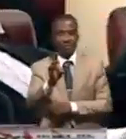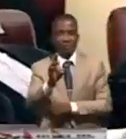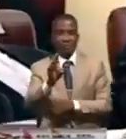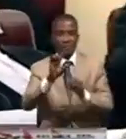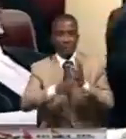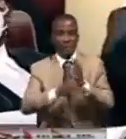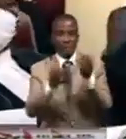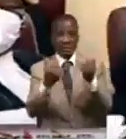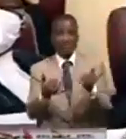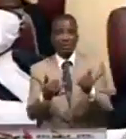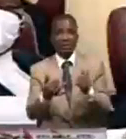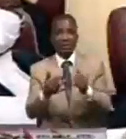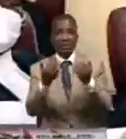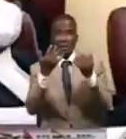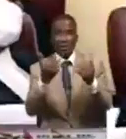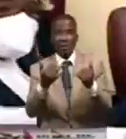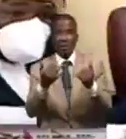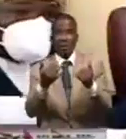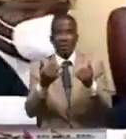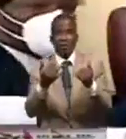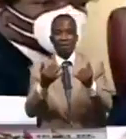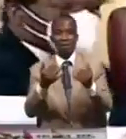hereby, on that basis, close our case.